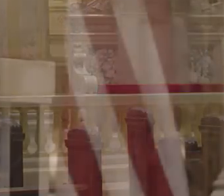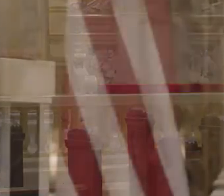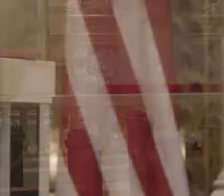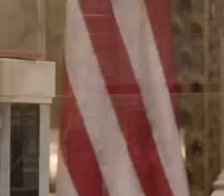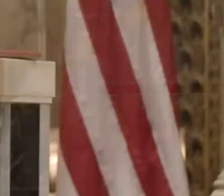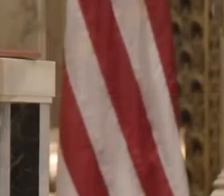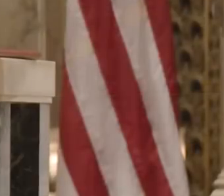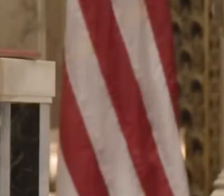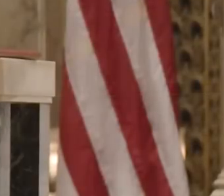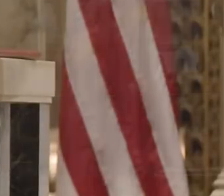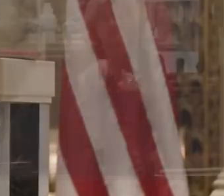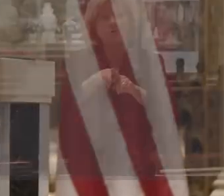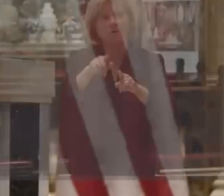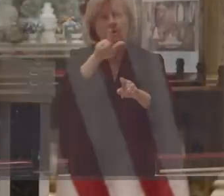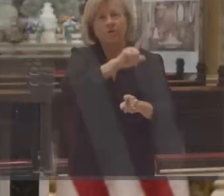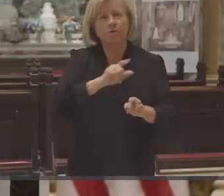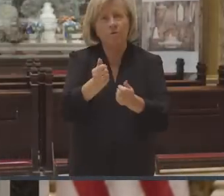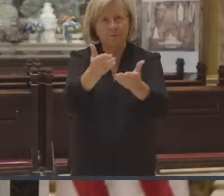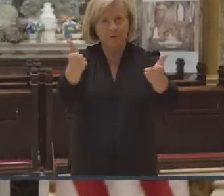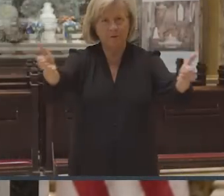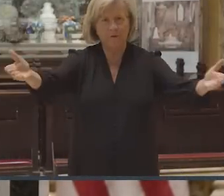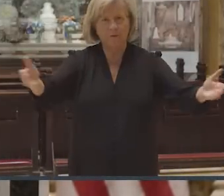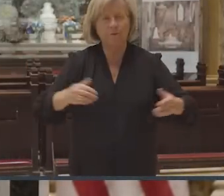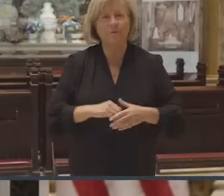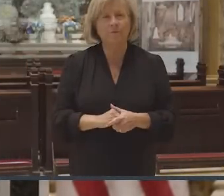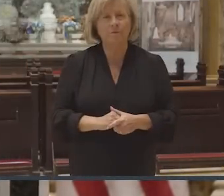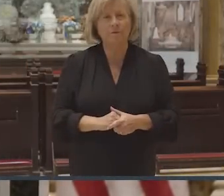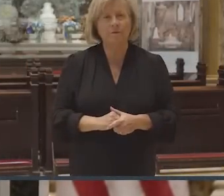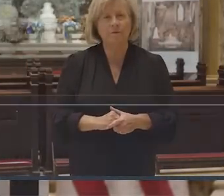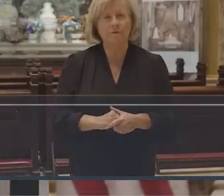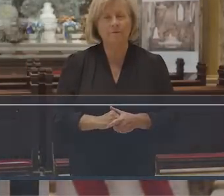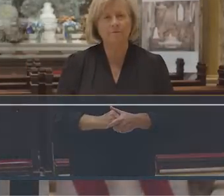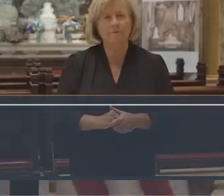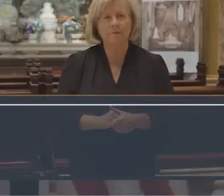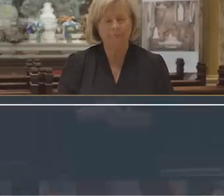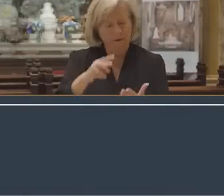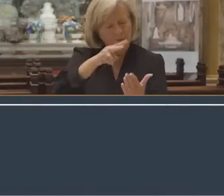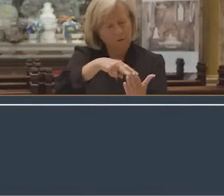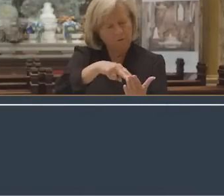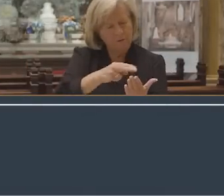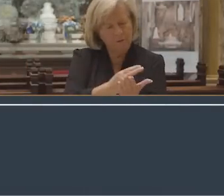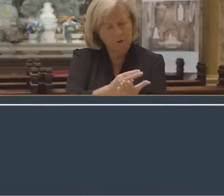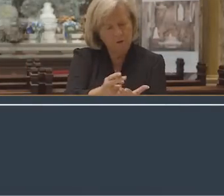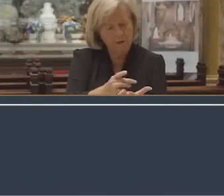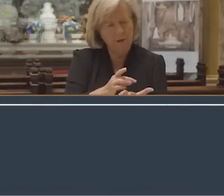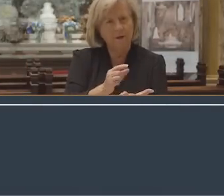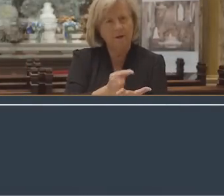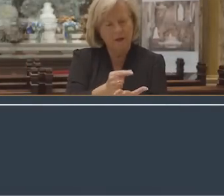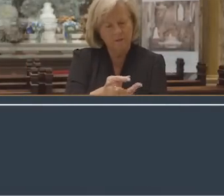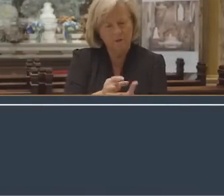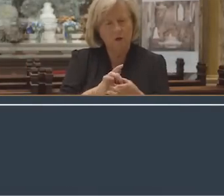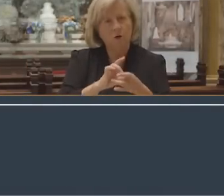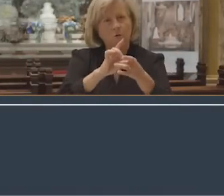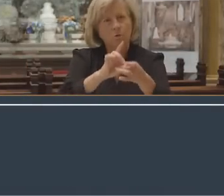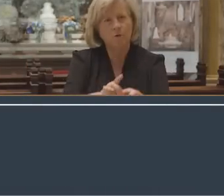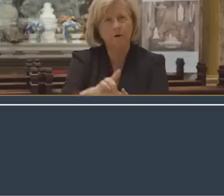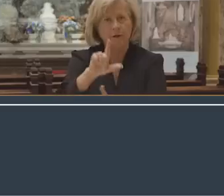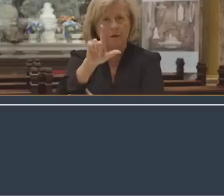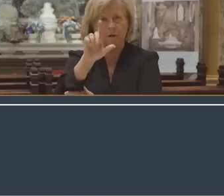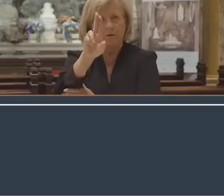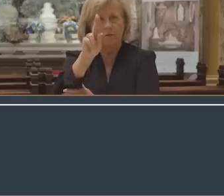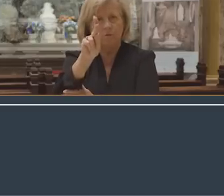My sisters and brothers, the Lord be with you. And with your spirit. A reading from the holy gospel according to Luke.